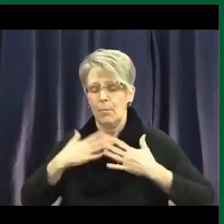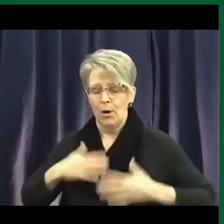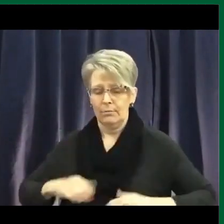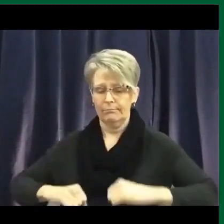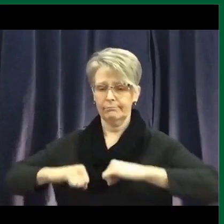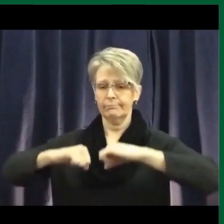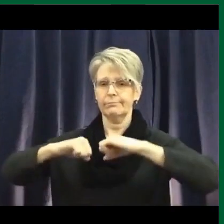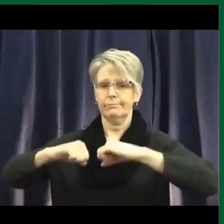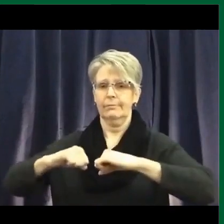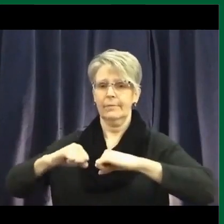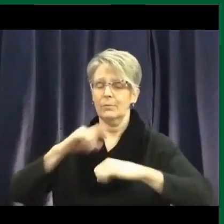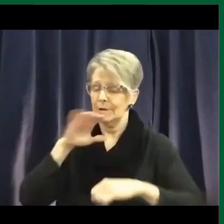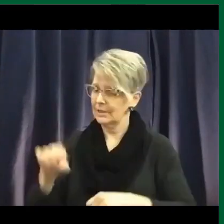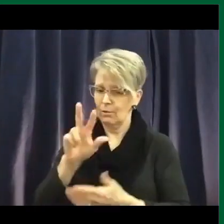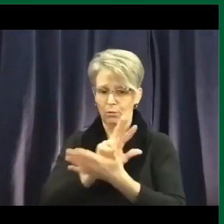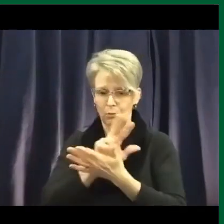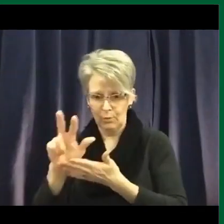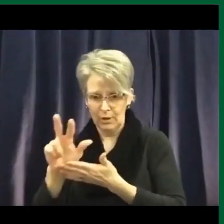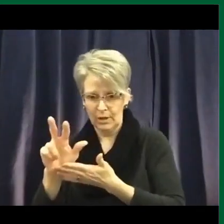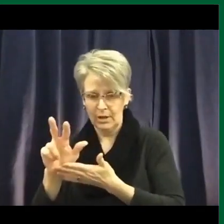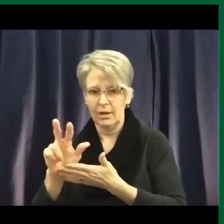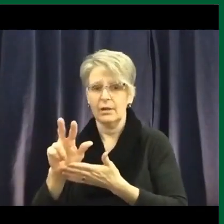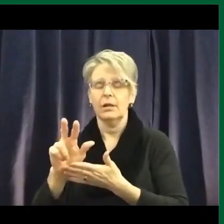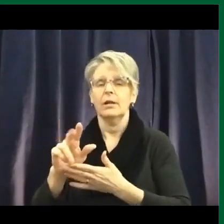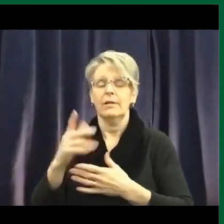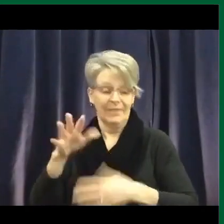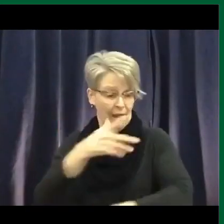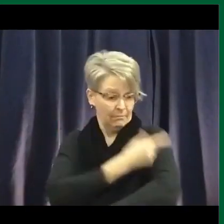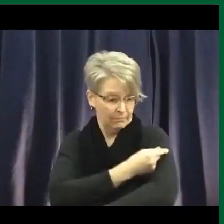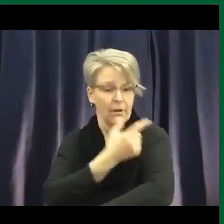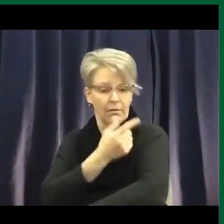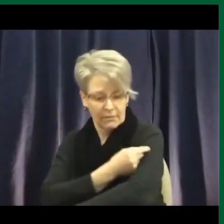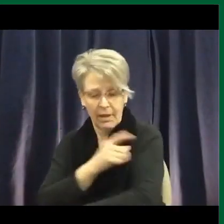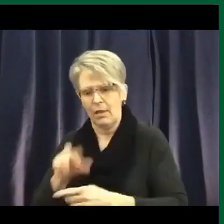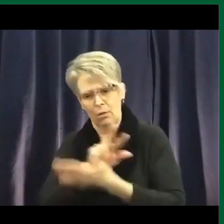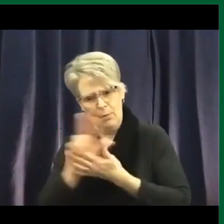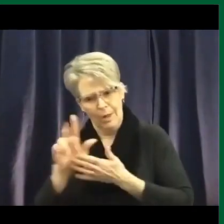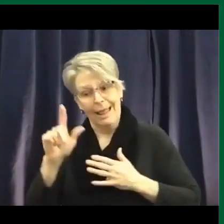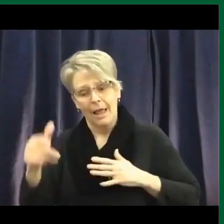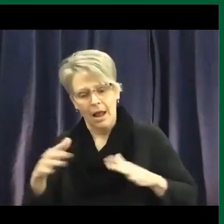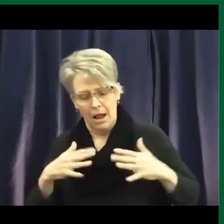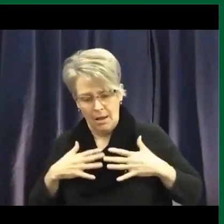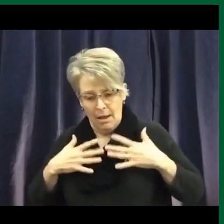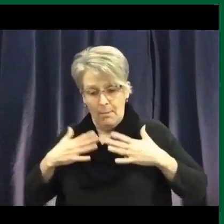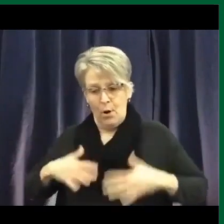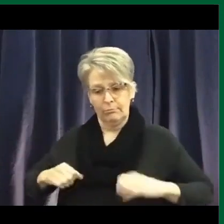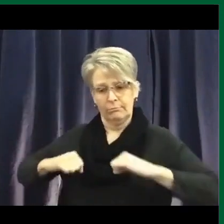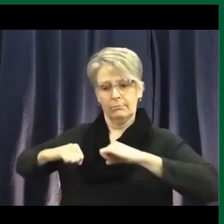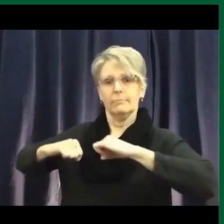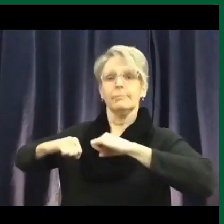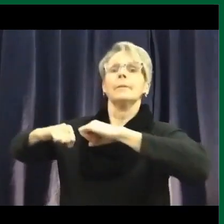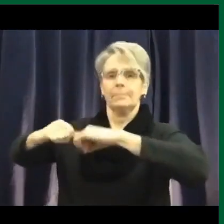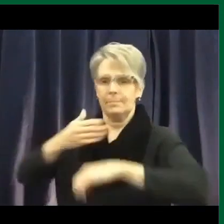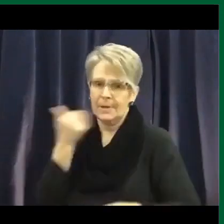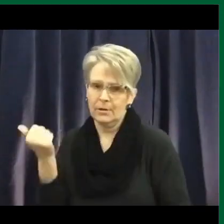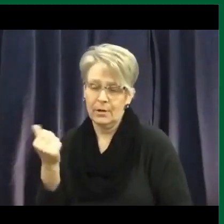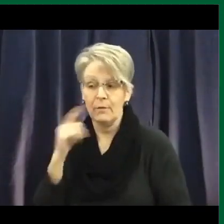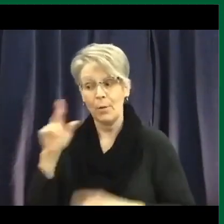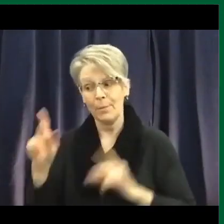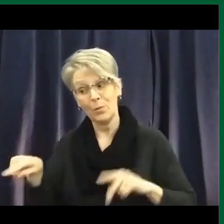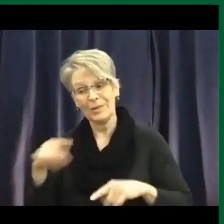weeks for them to get some level of protection. And especially for those waiting to be vaccinated, we need to continue